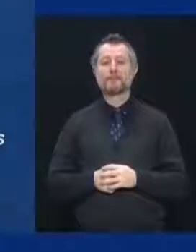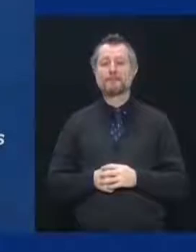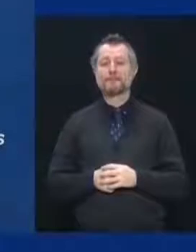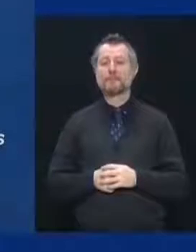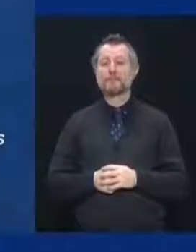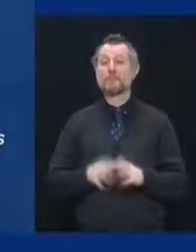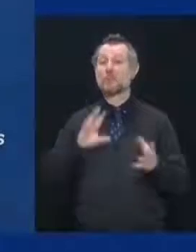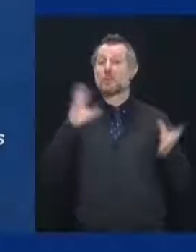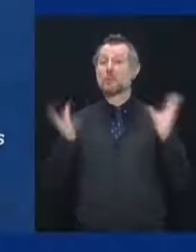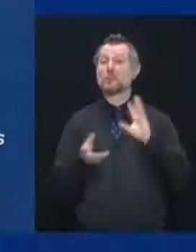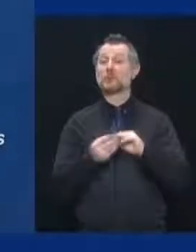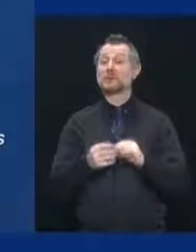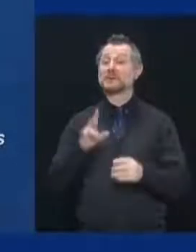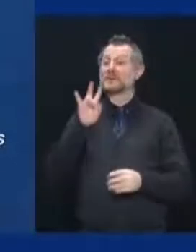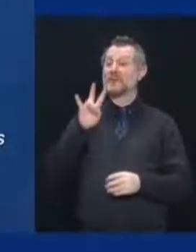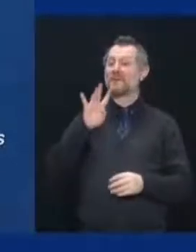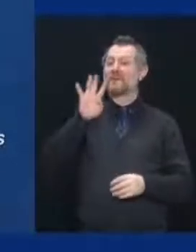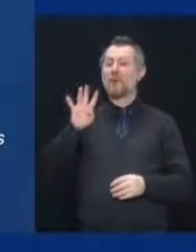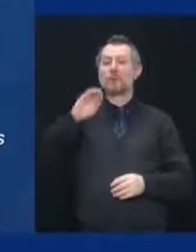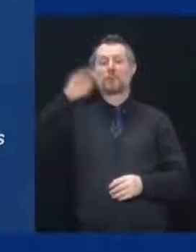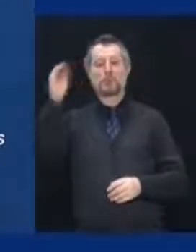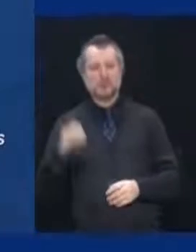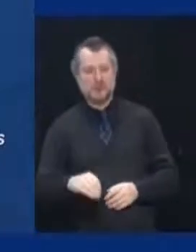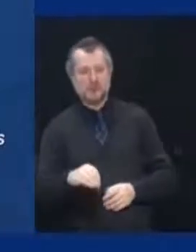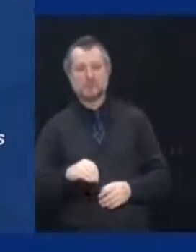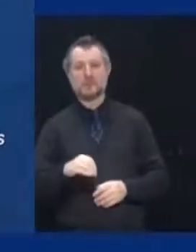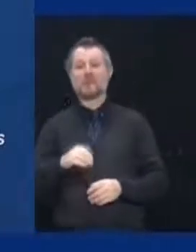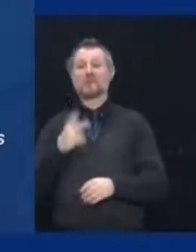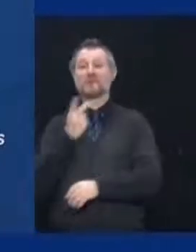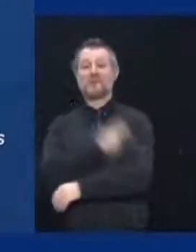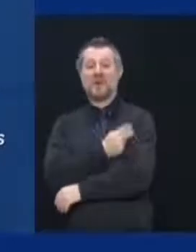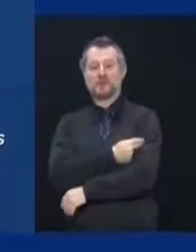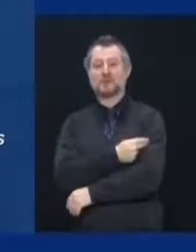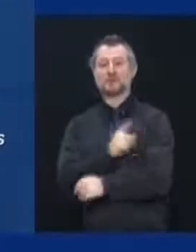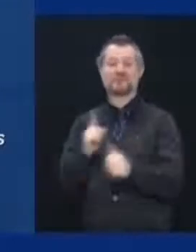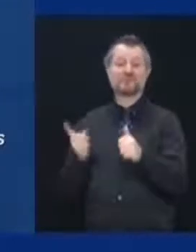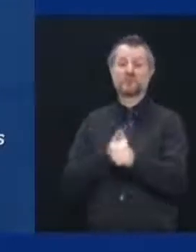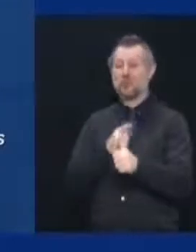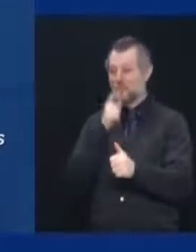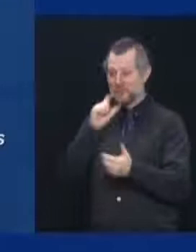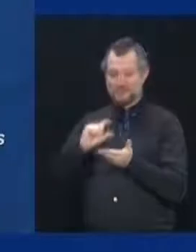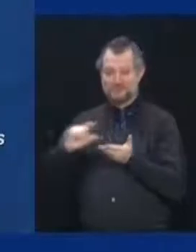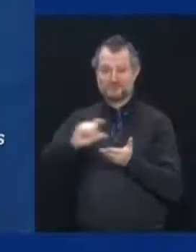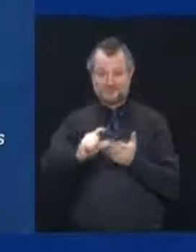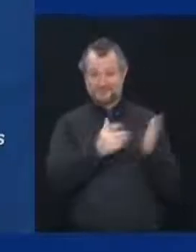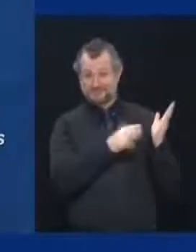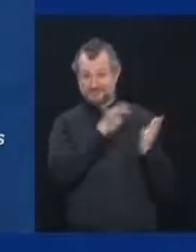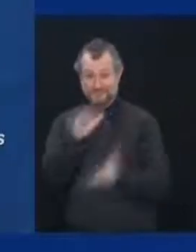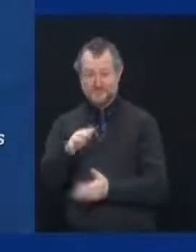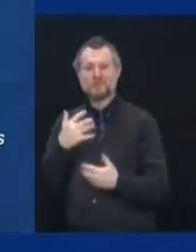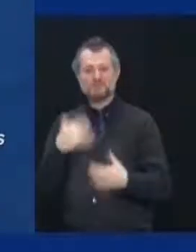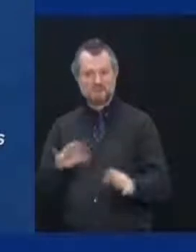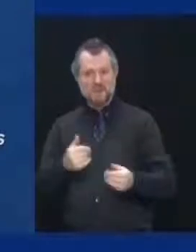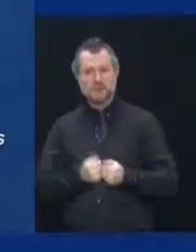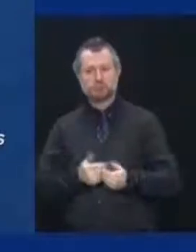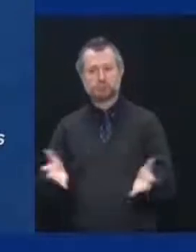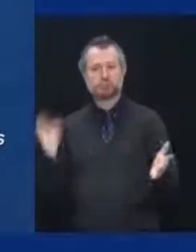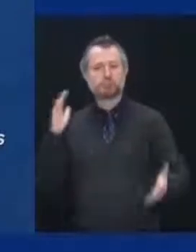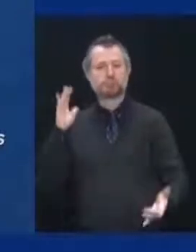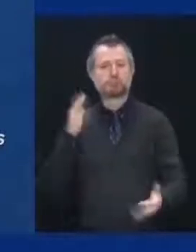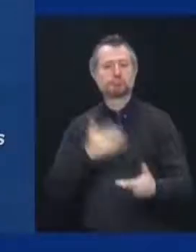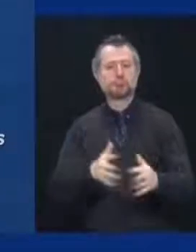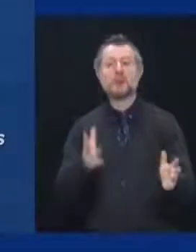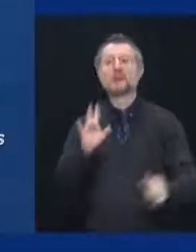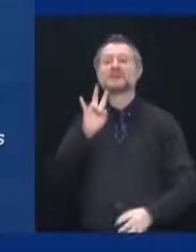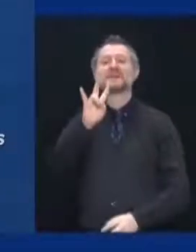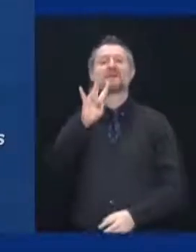Overall, 74% of vaccine first doses are in arms.